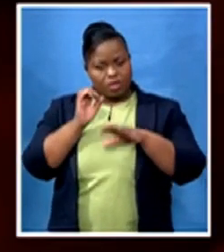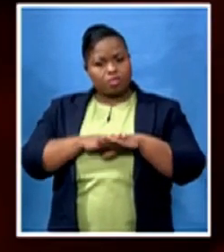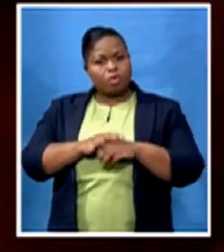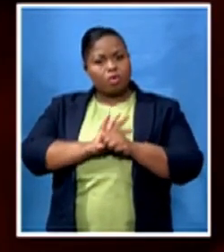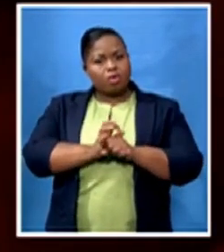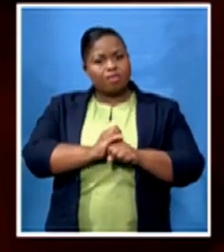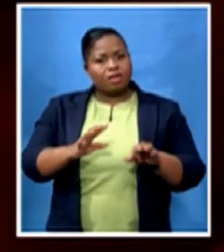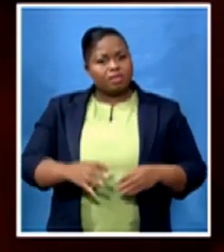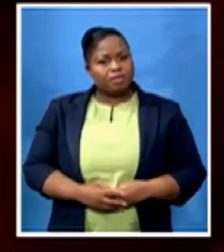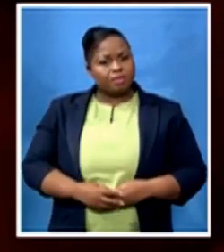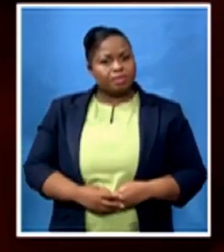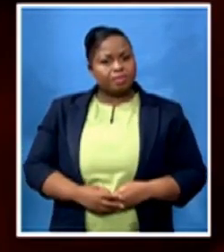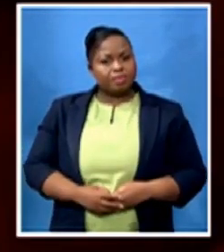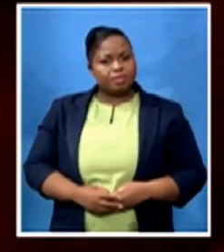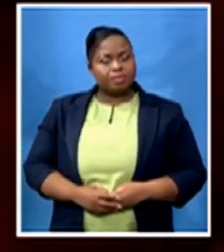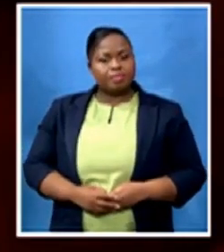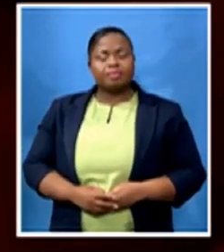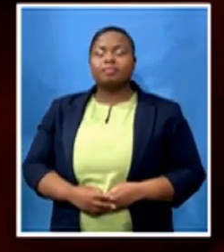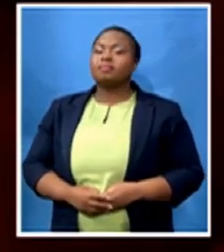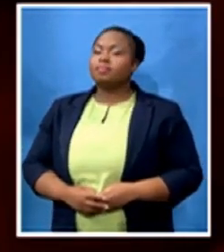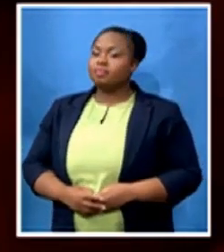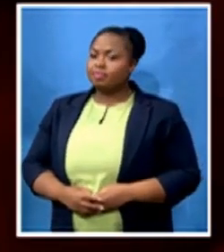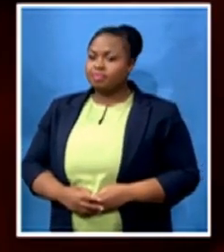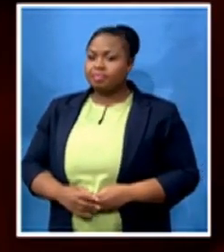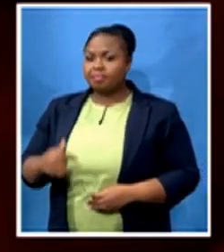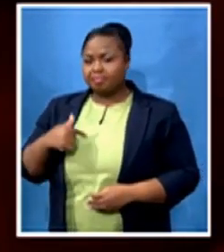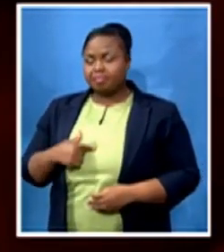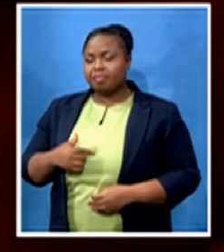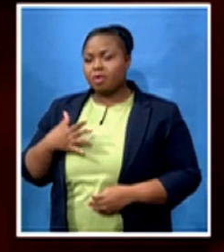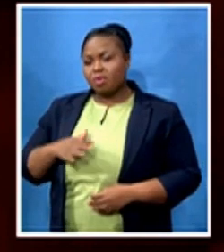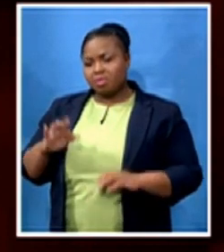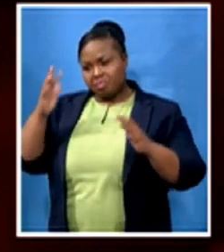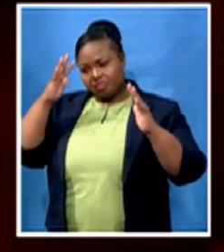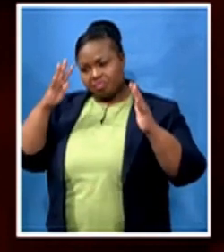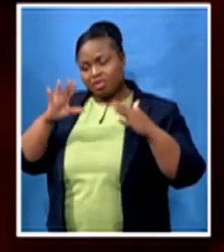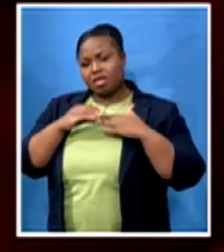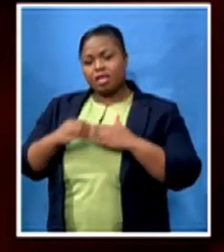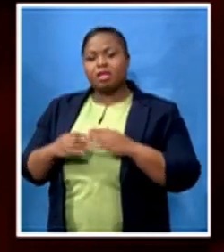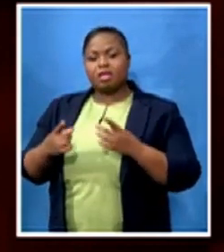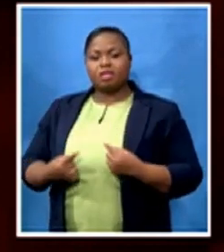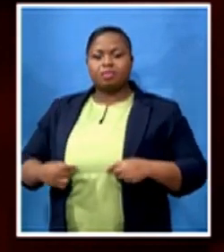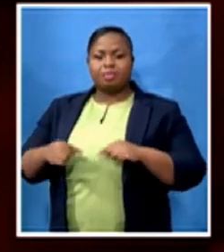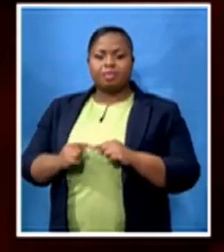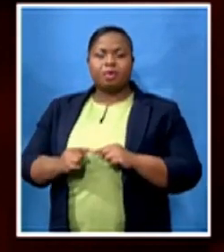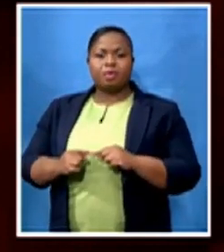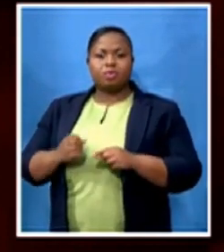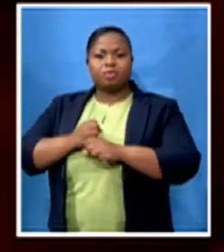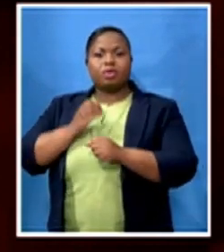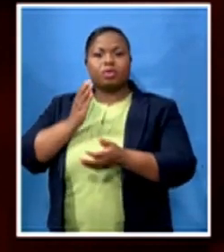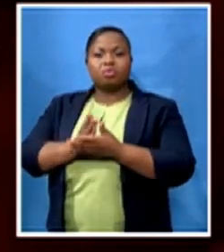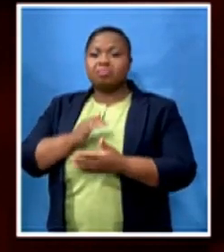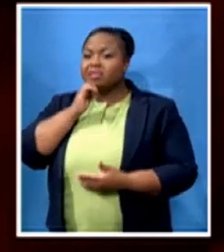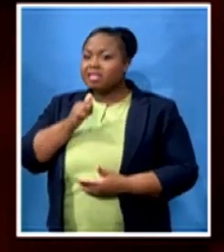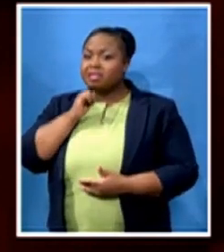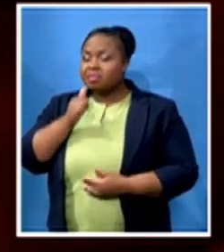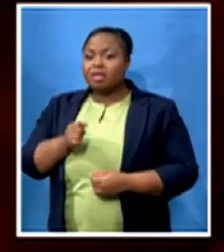I think I need to applaud our leadership in making sure that despite the pandemic, the services for maternal